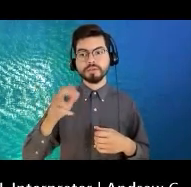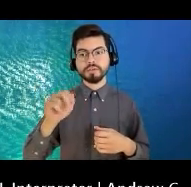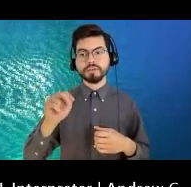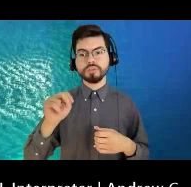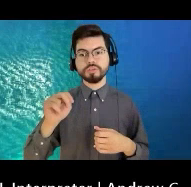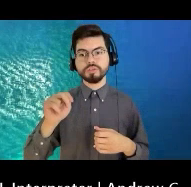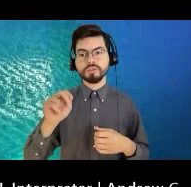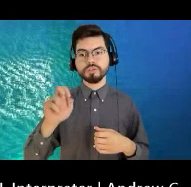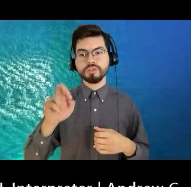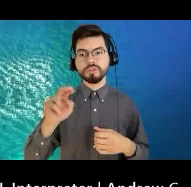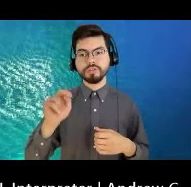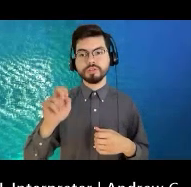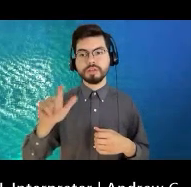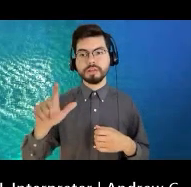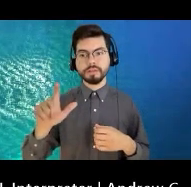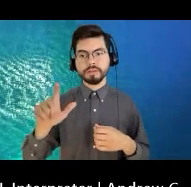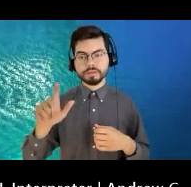kicked off.